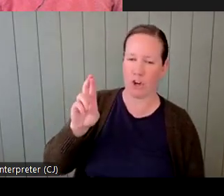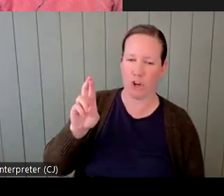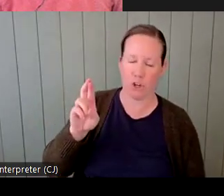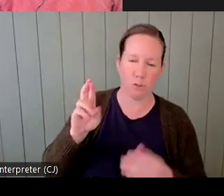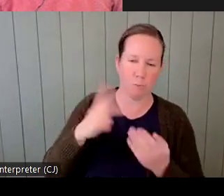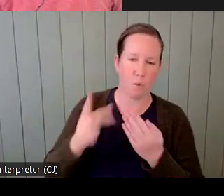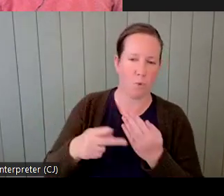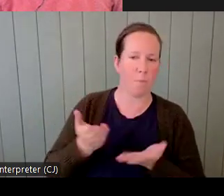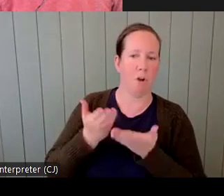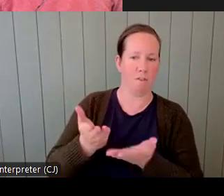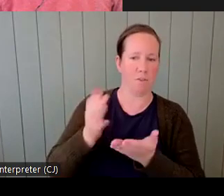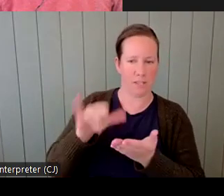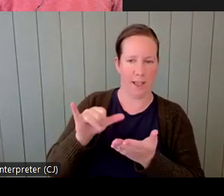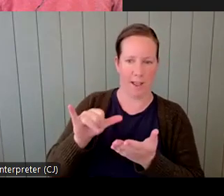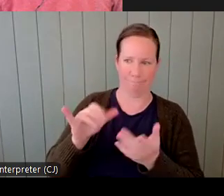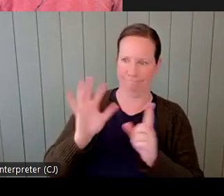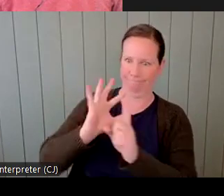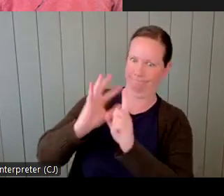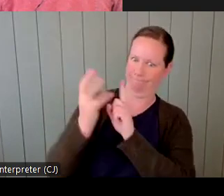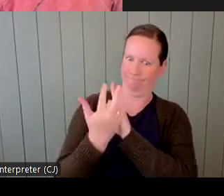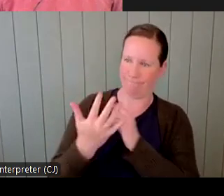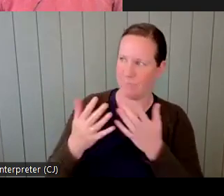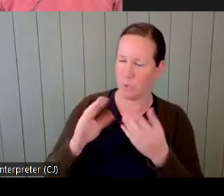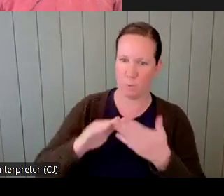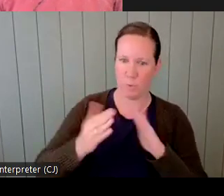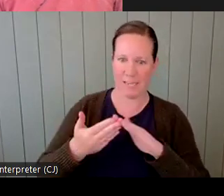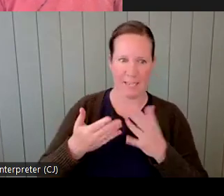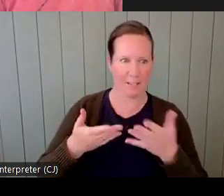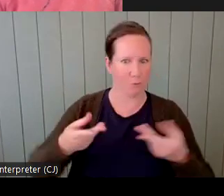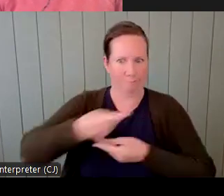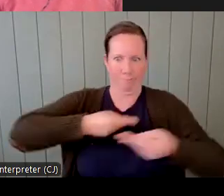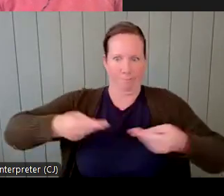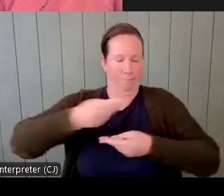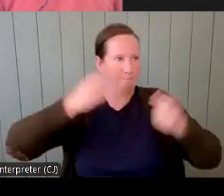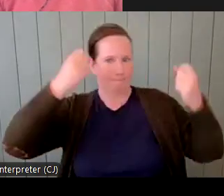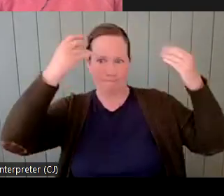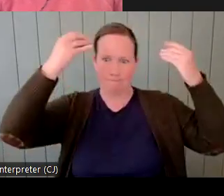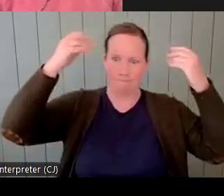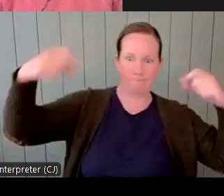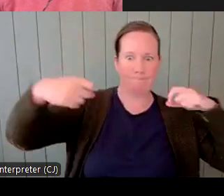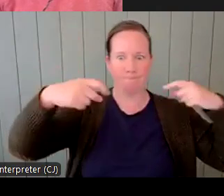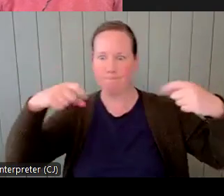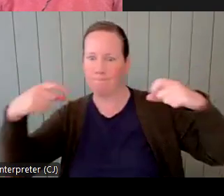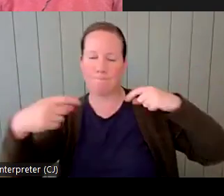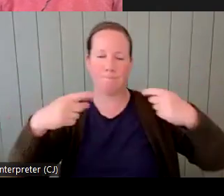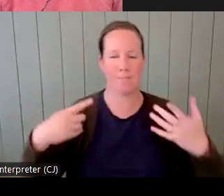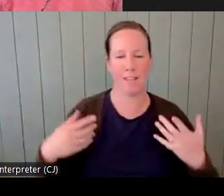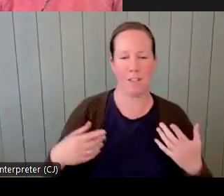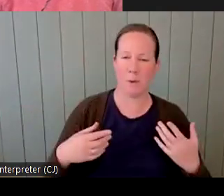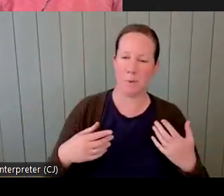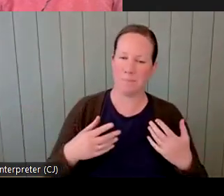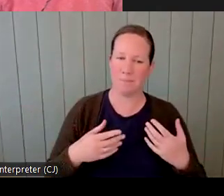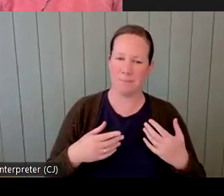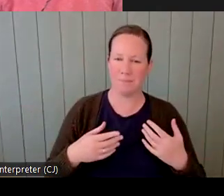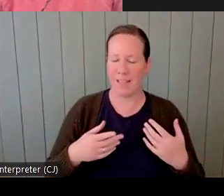driven perspective to our accelerator as well. That's when it comes to Together International. I'm sure that Nikki and Aarti also have like some